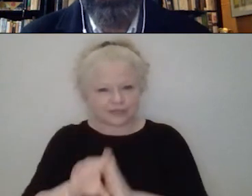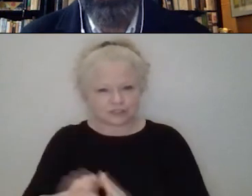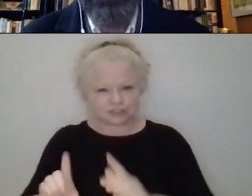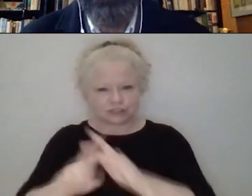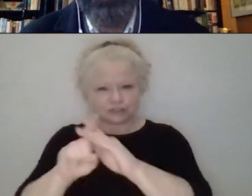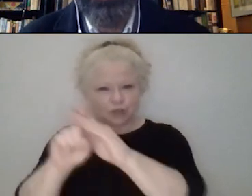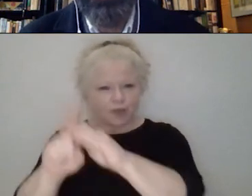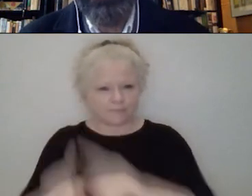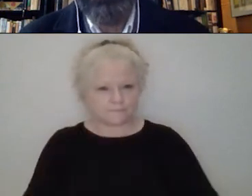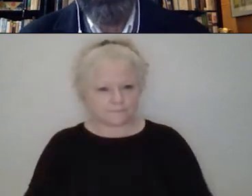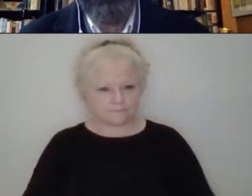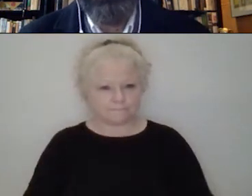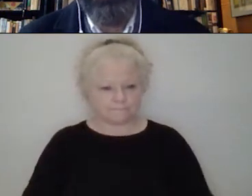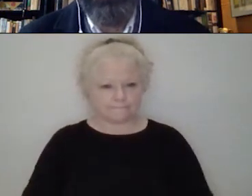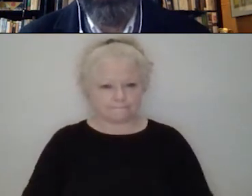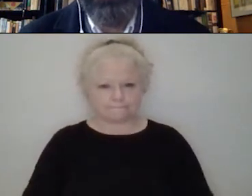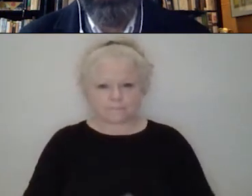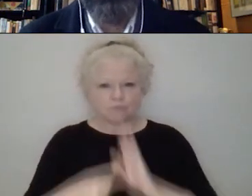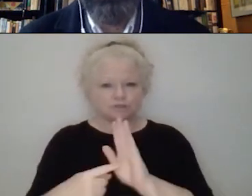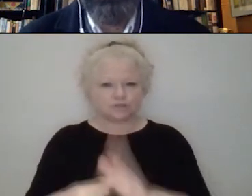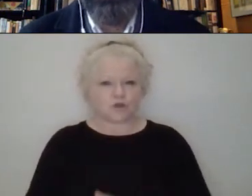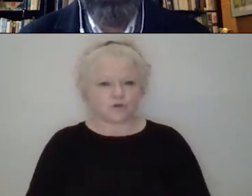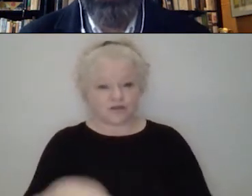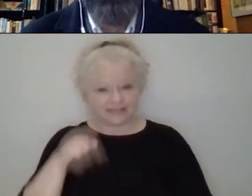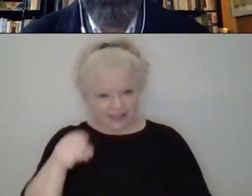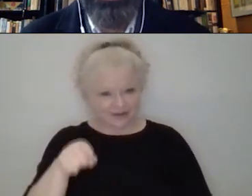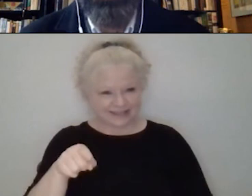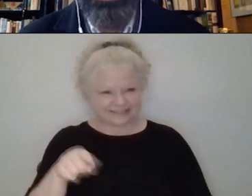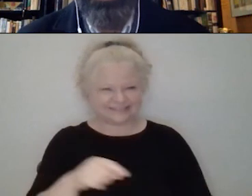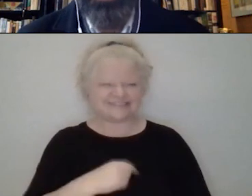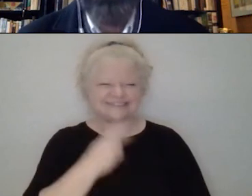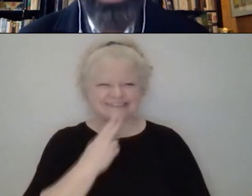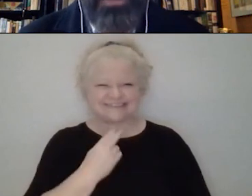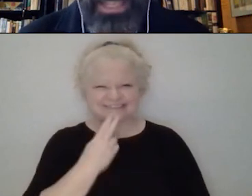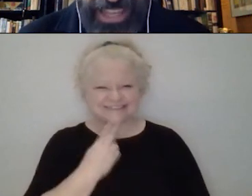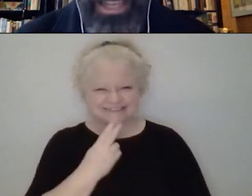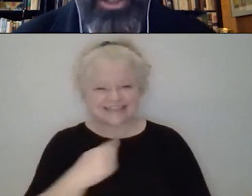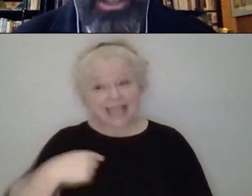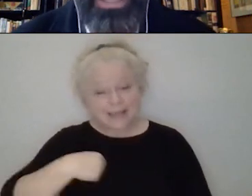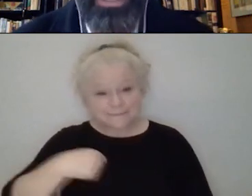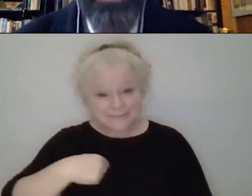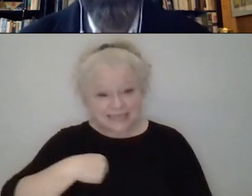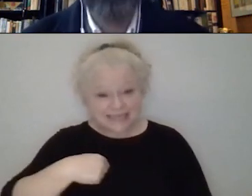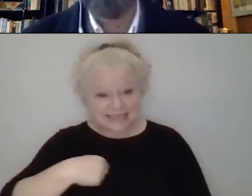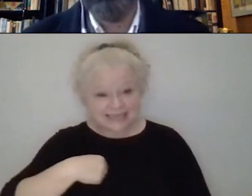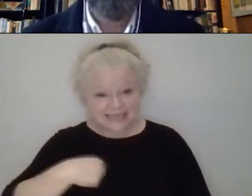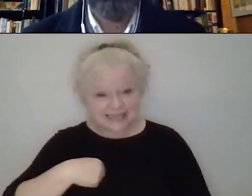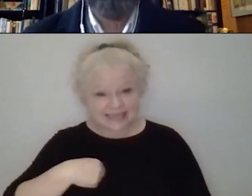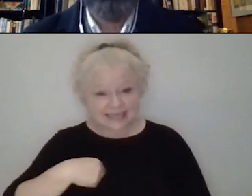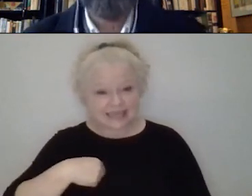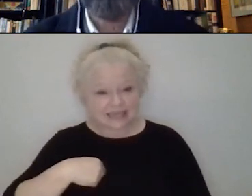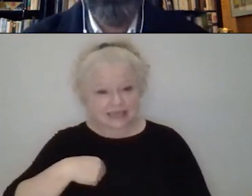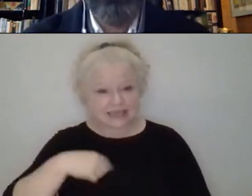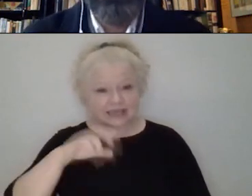on and then I will like share some of them. So that Carlos, oh my God. that's me, that's actually me in Santi Spirito, in